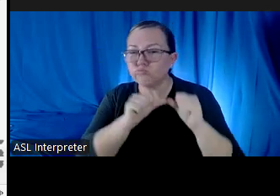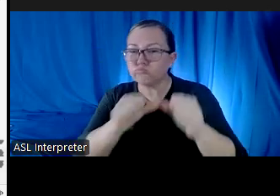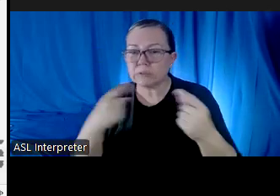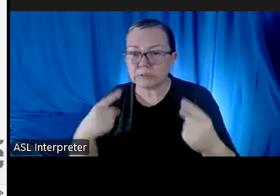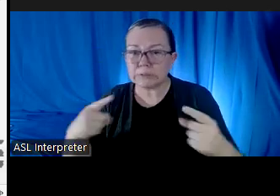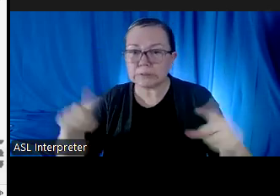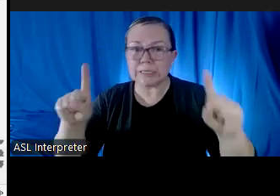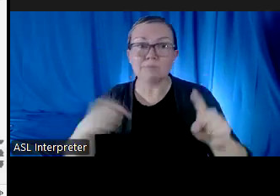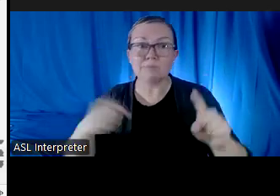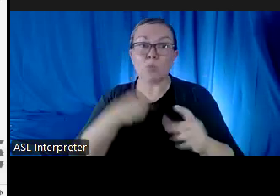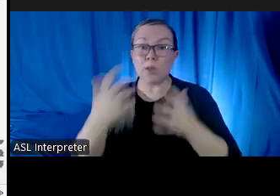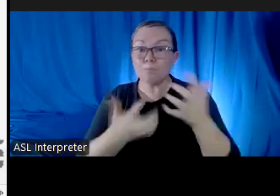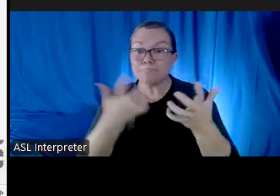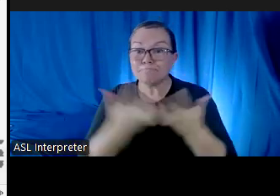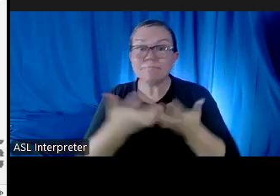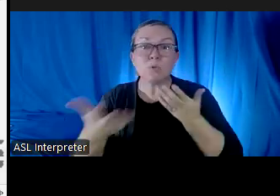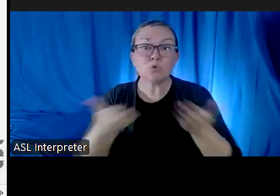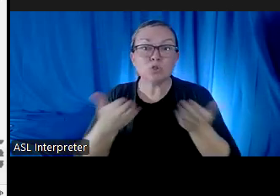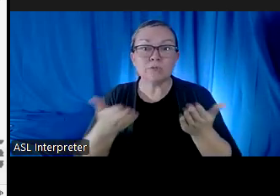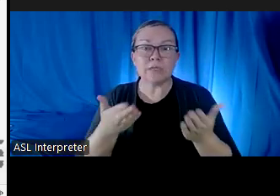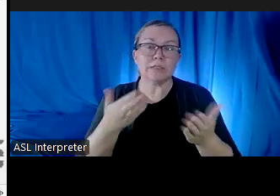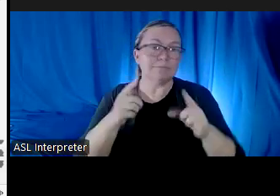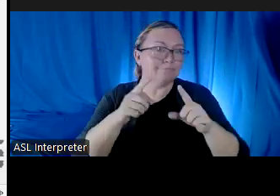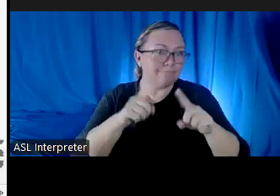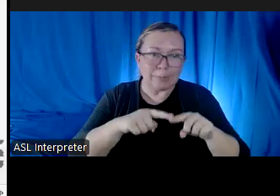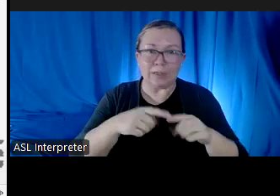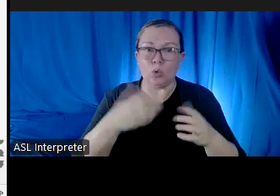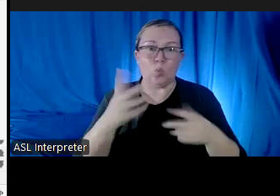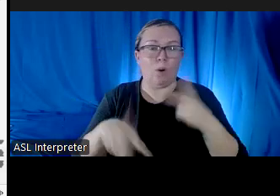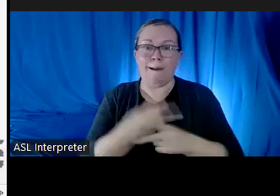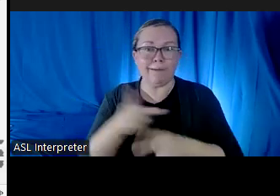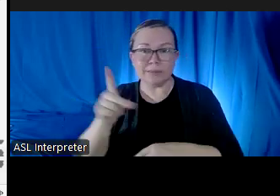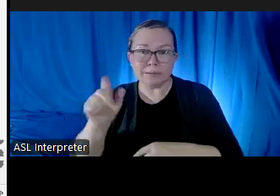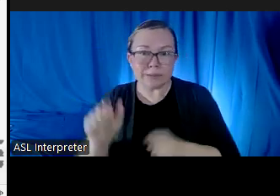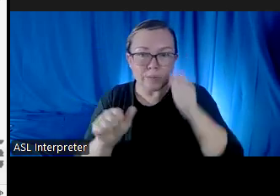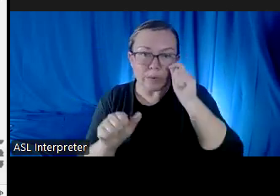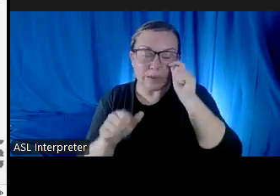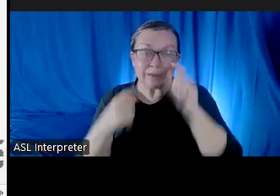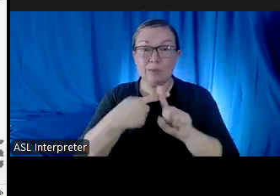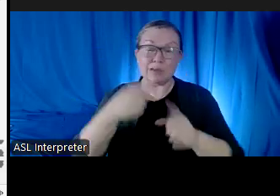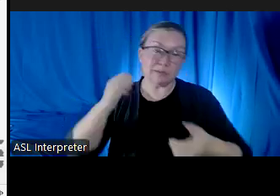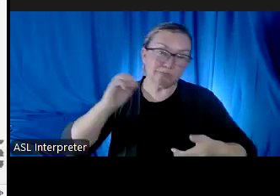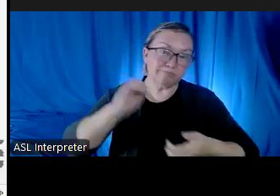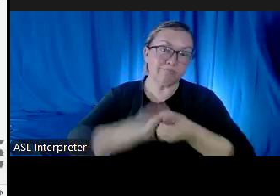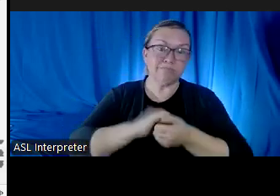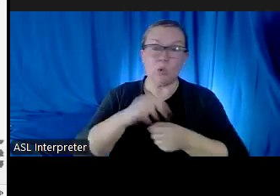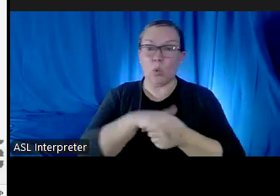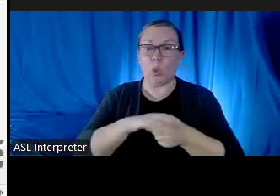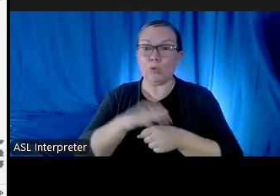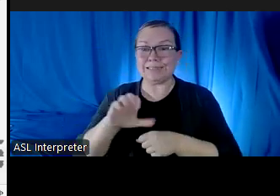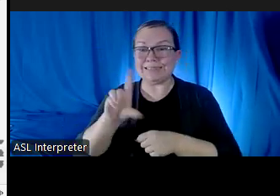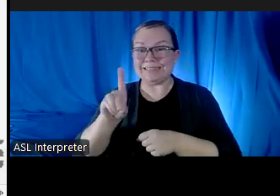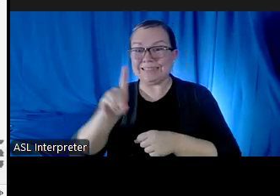customize our services to accommodate for various disabilities. We also work closely with community partners, our local CDDP